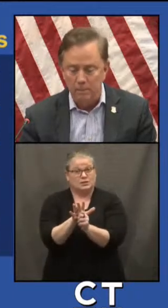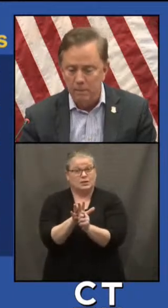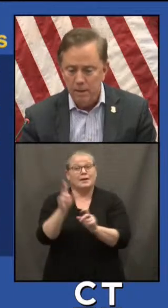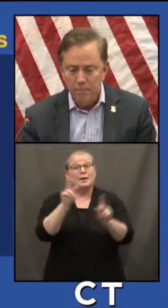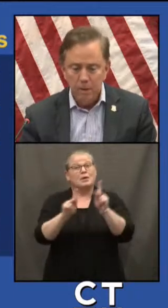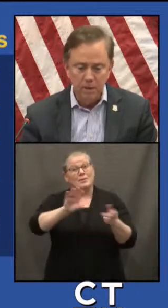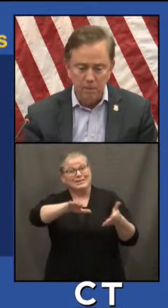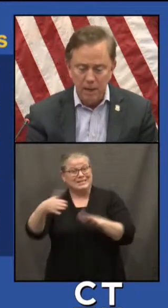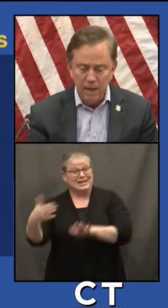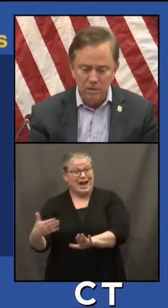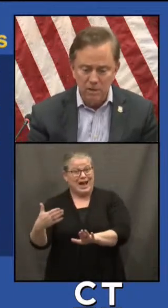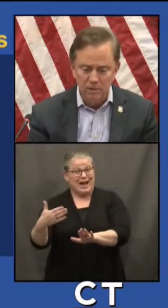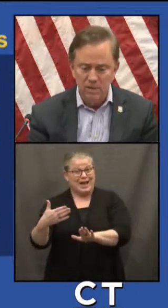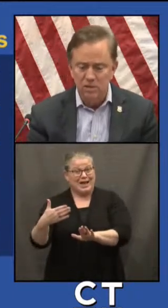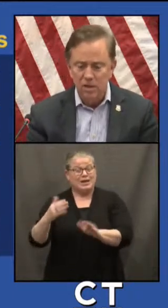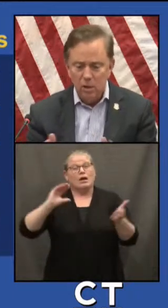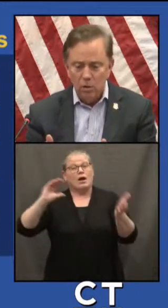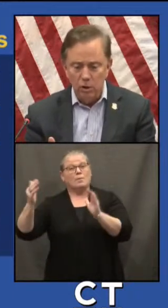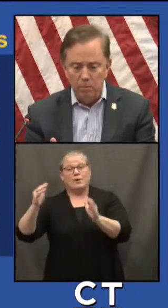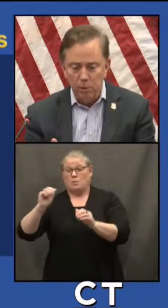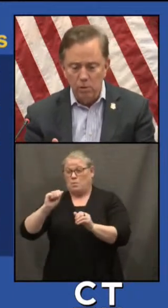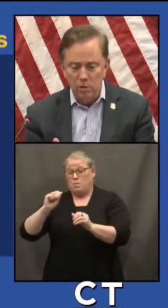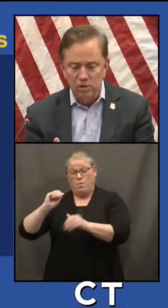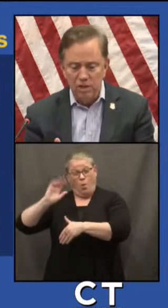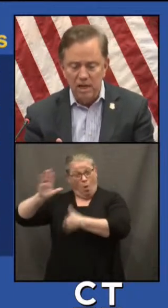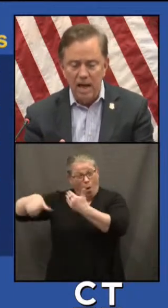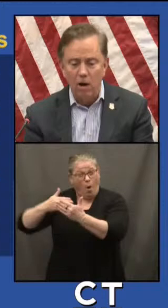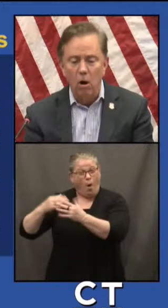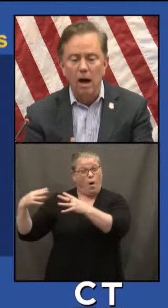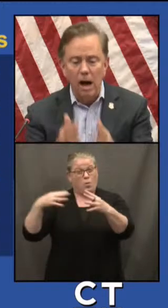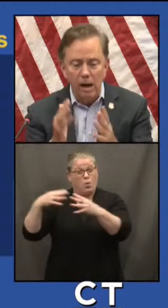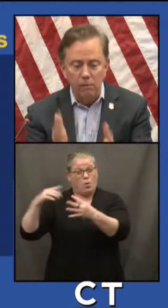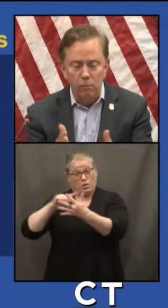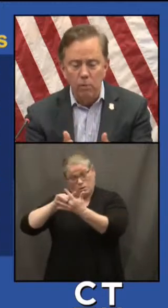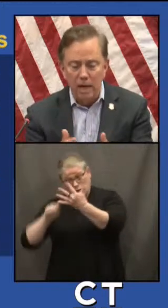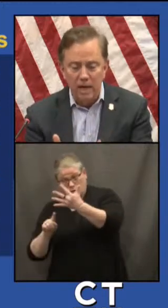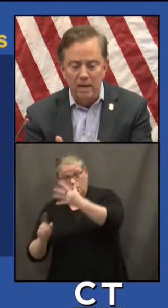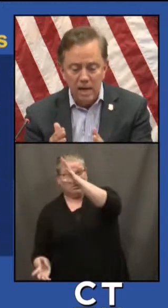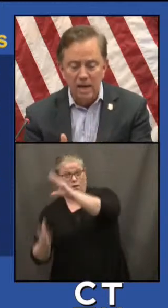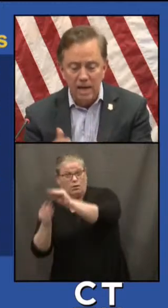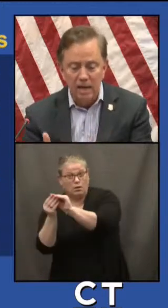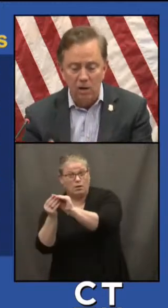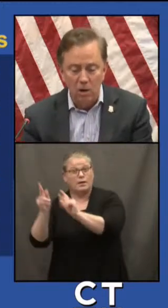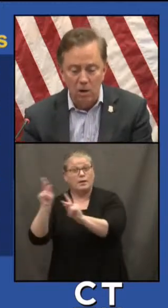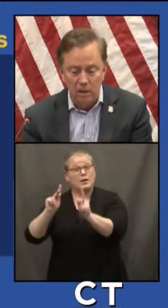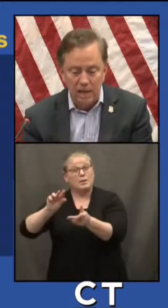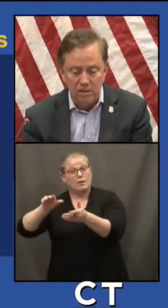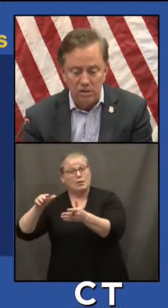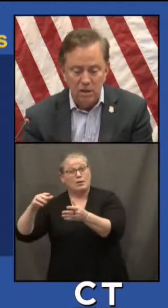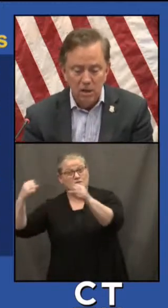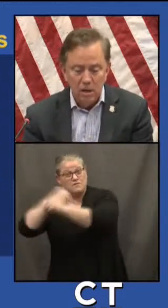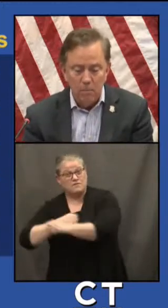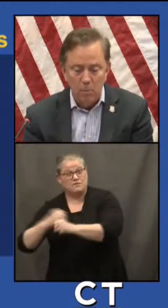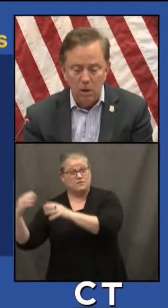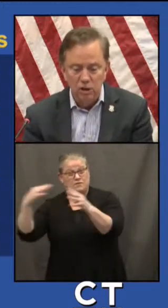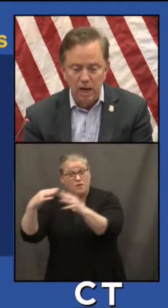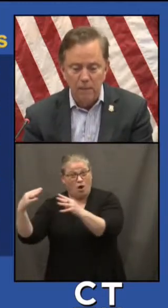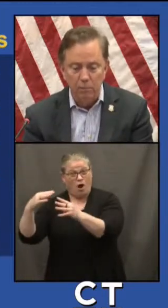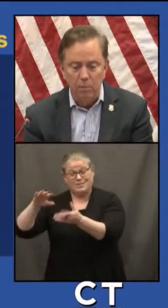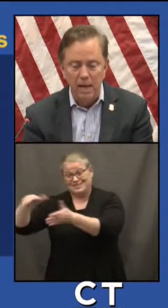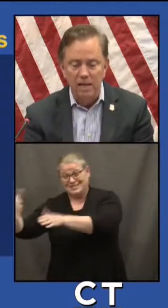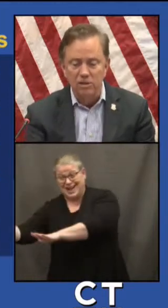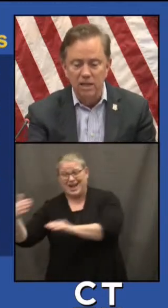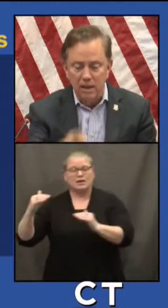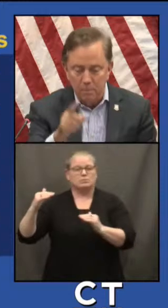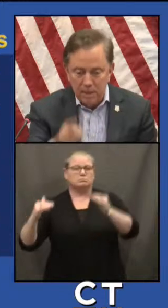in. But the positive is, on the blue, you see how we were hit hard last March, April,